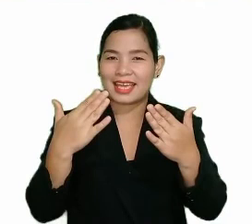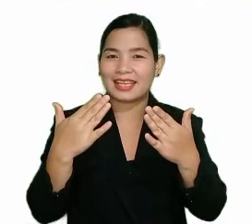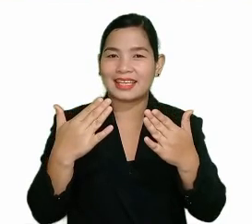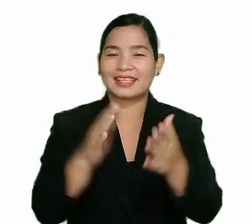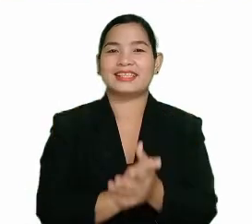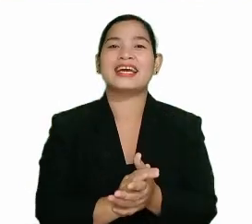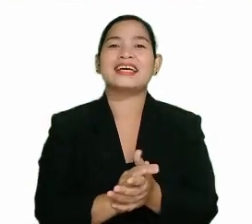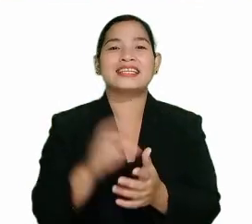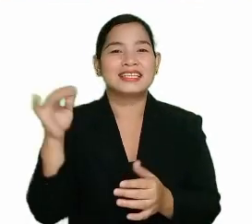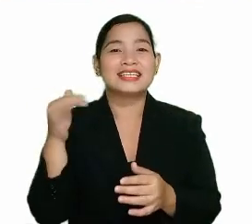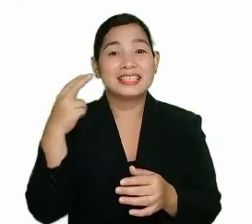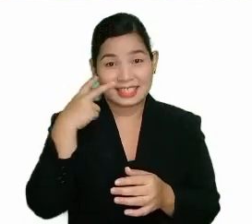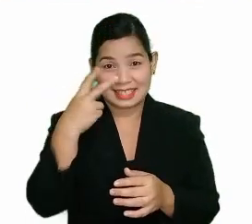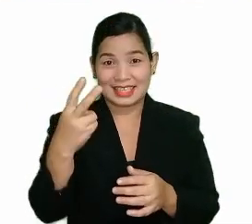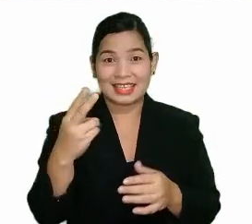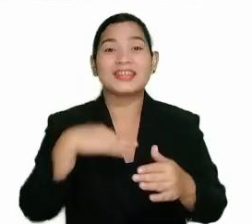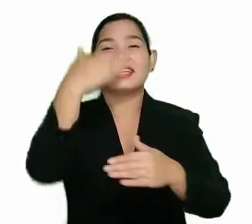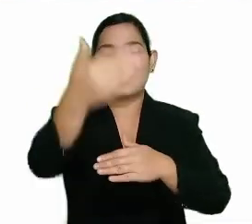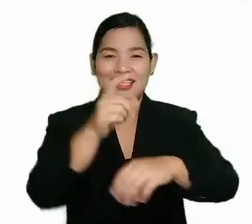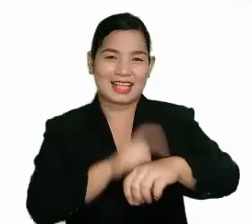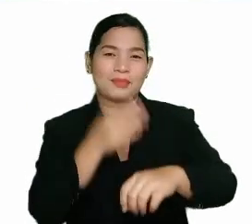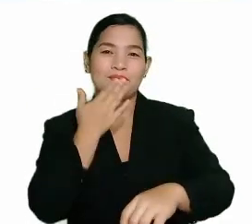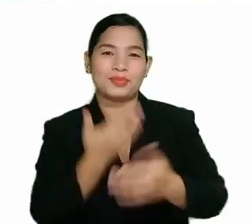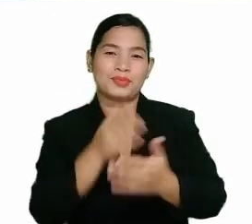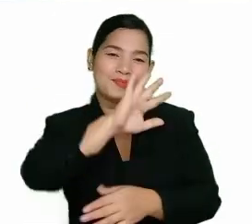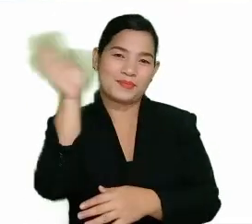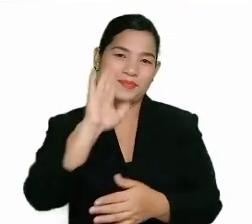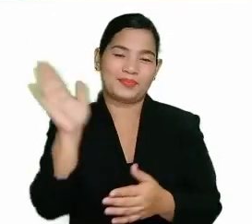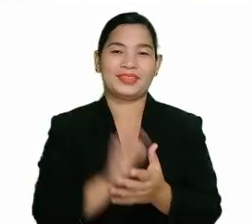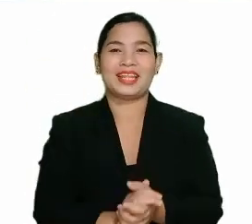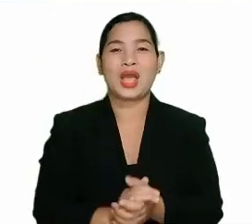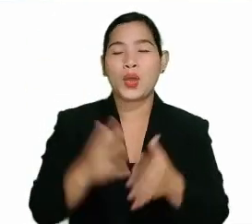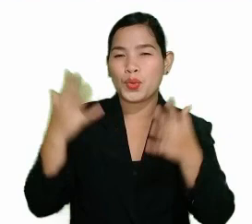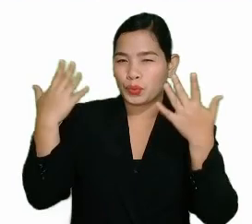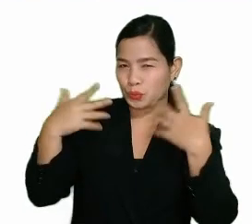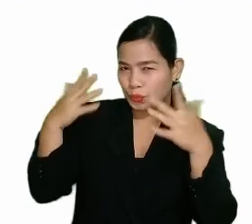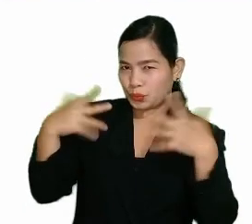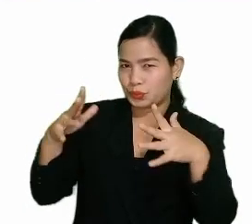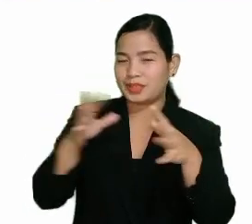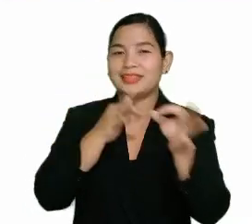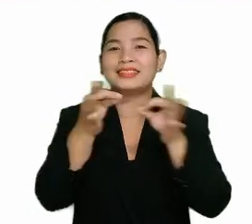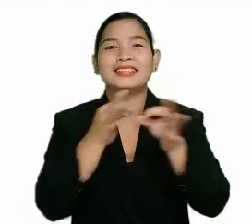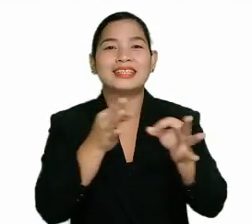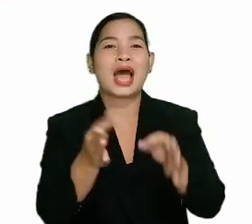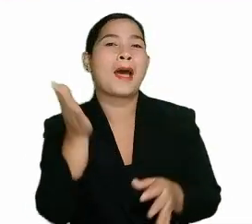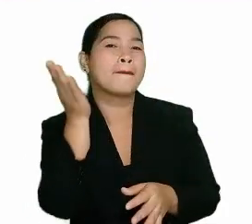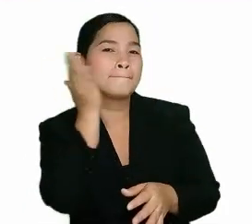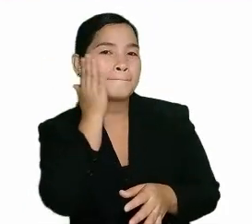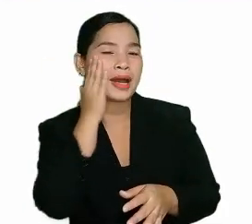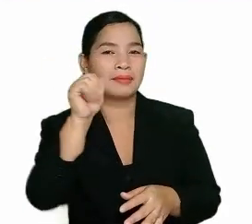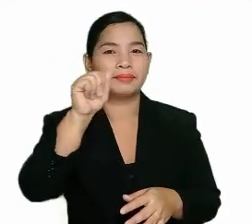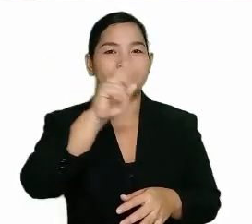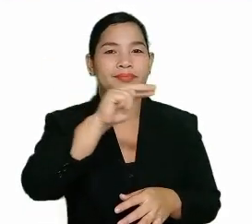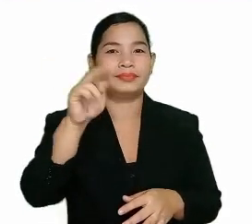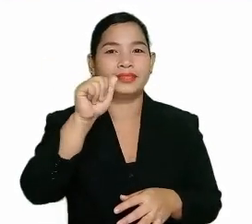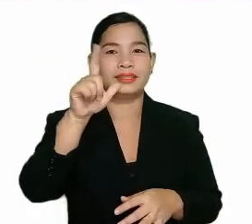day. Until next time, goodbye. That was an insightful discussion, Ma'am Annalisa.